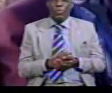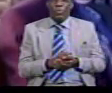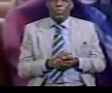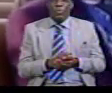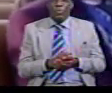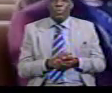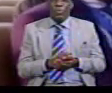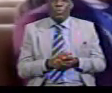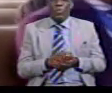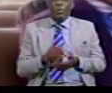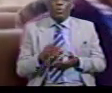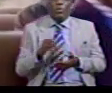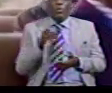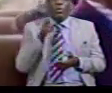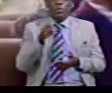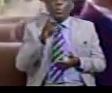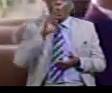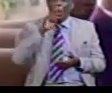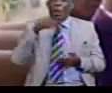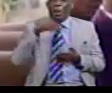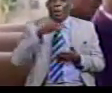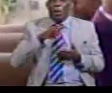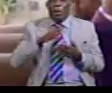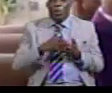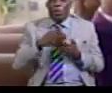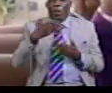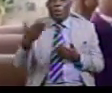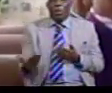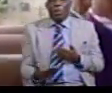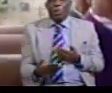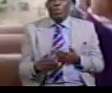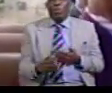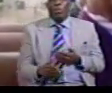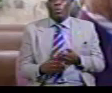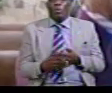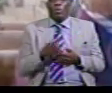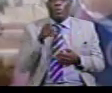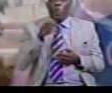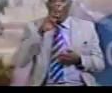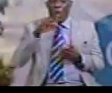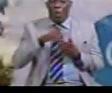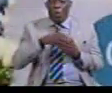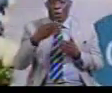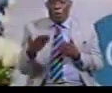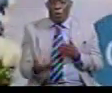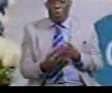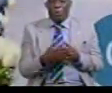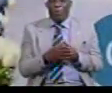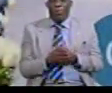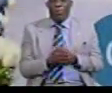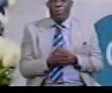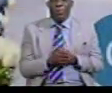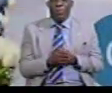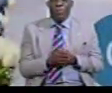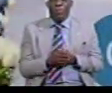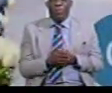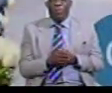You are welcome, sir. Vous êtes les bienvenus. You are welcome, sir. Vous êtes la bienvenue.